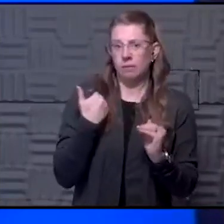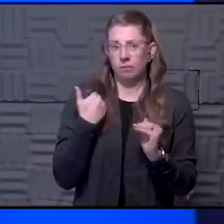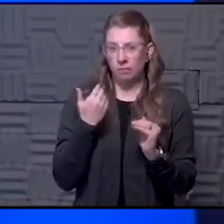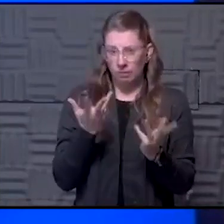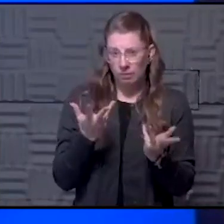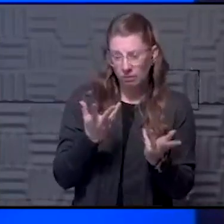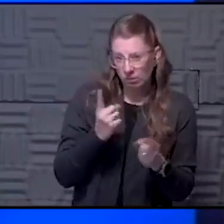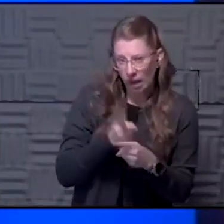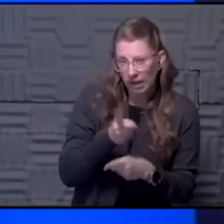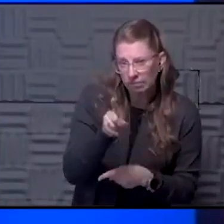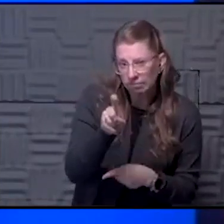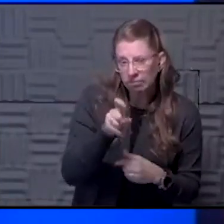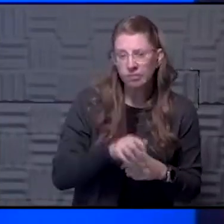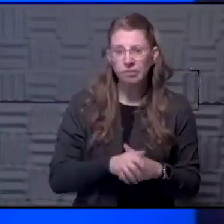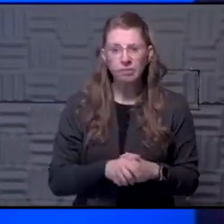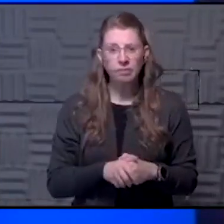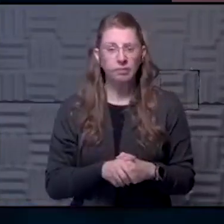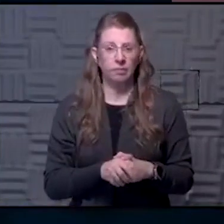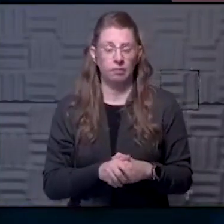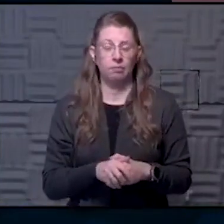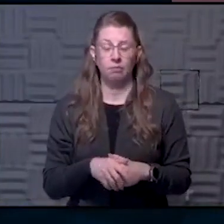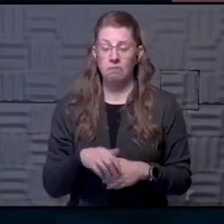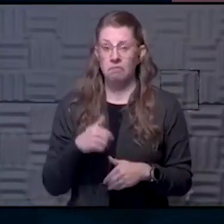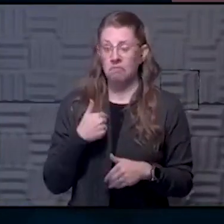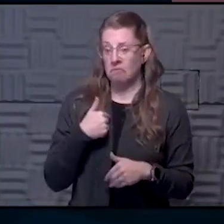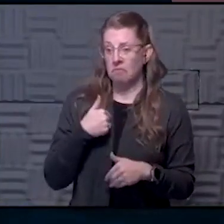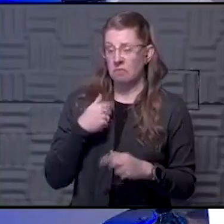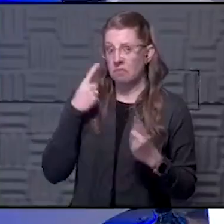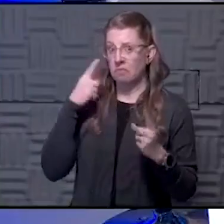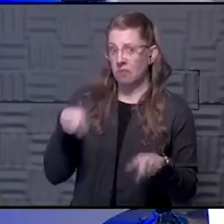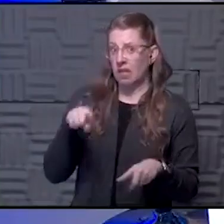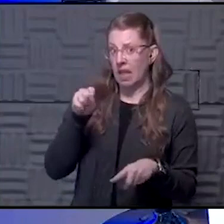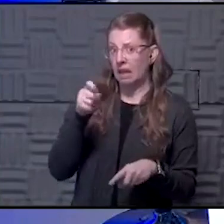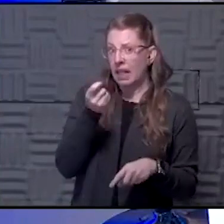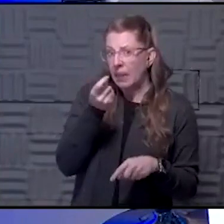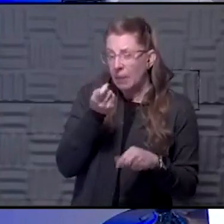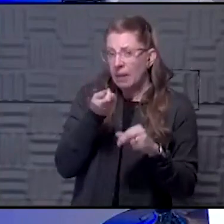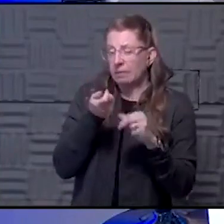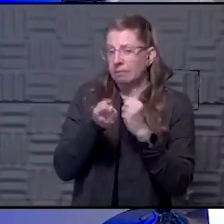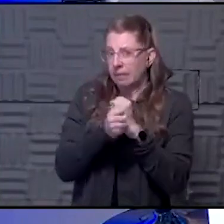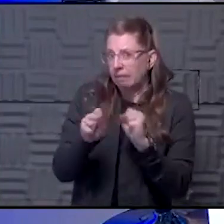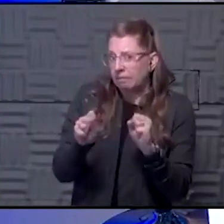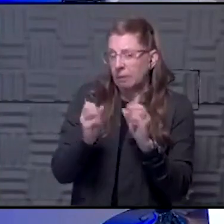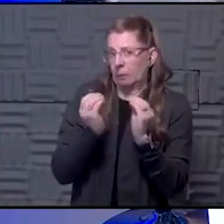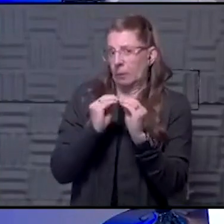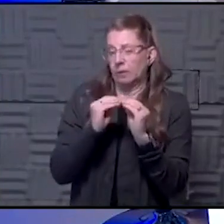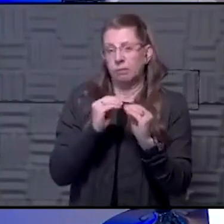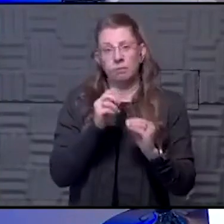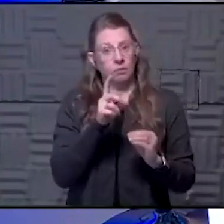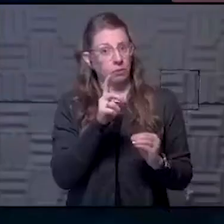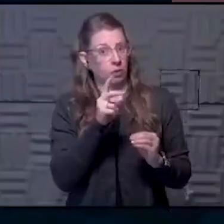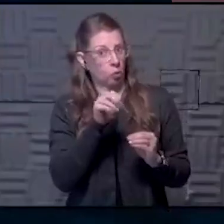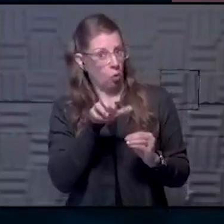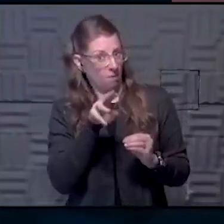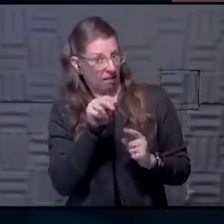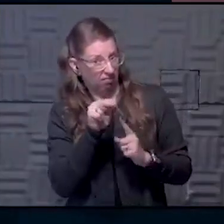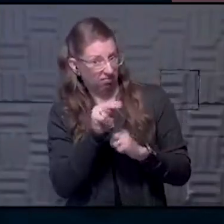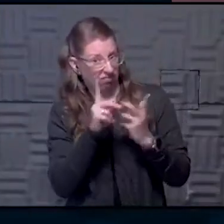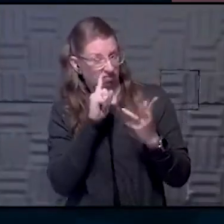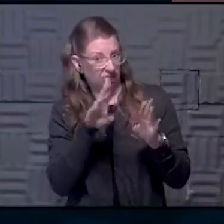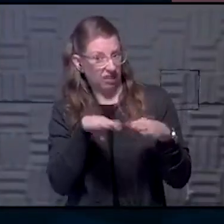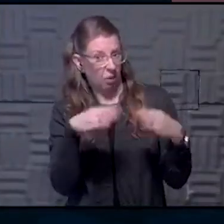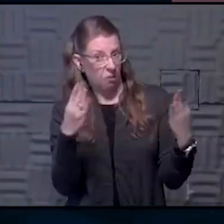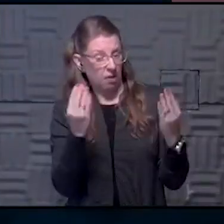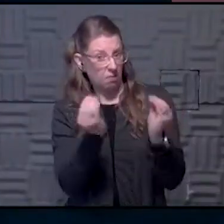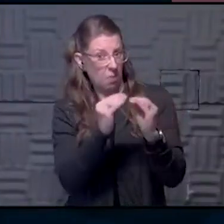little safer then? I would absolutely say, yeah, it's a little bit safer. Yeah, I think so. What do you think, Dr. Norman? Is it safer? Can we open